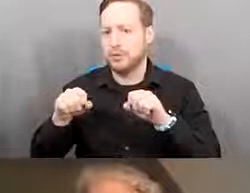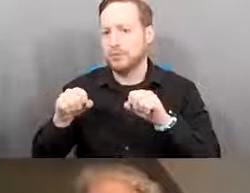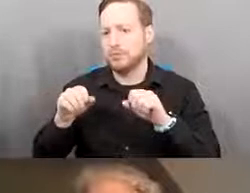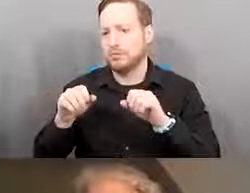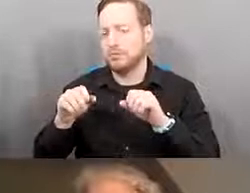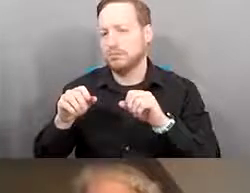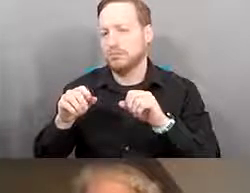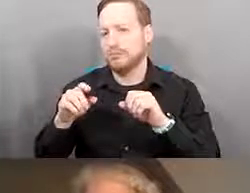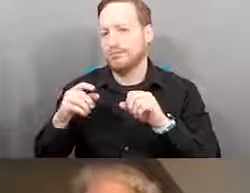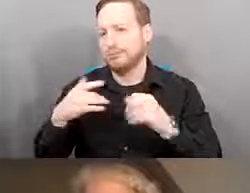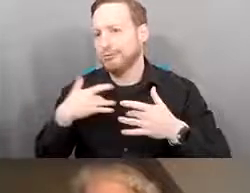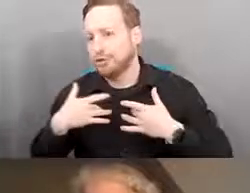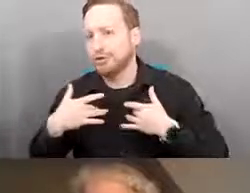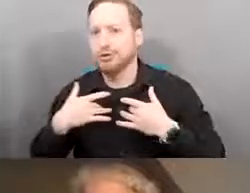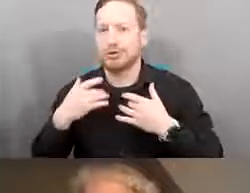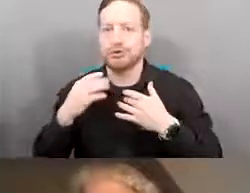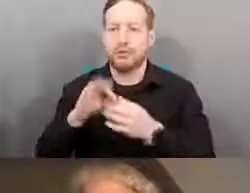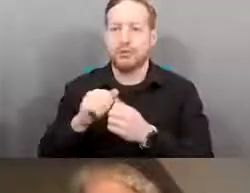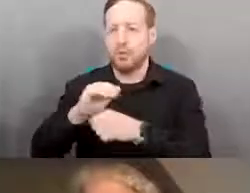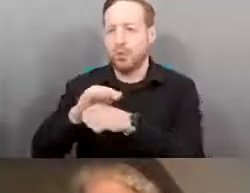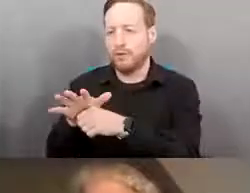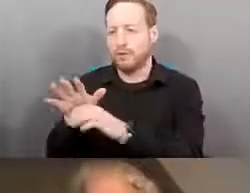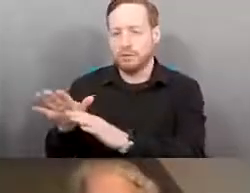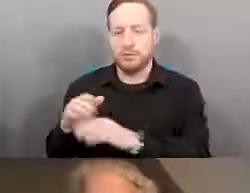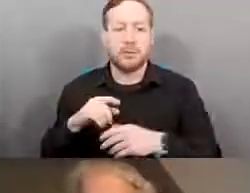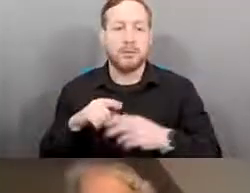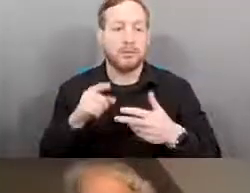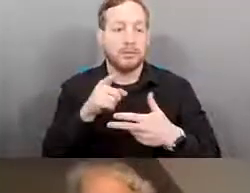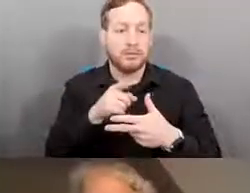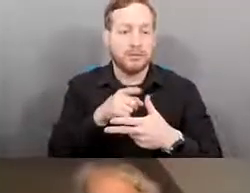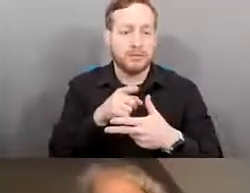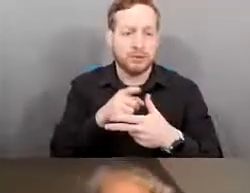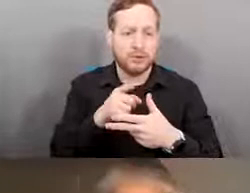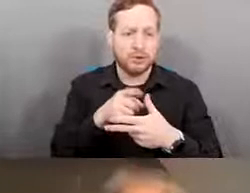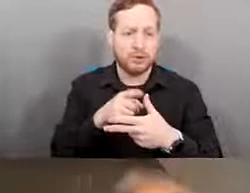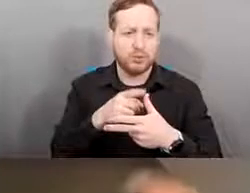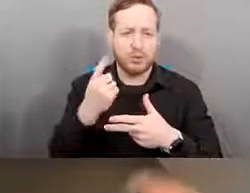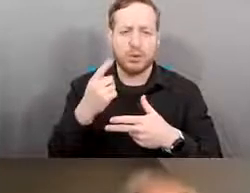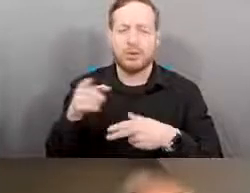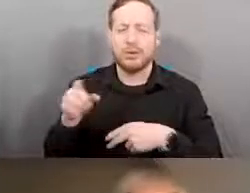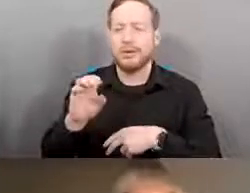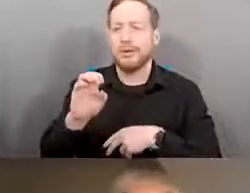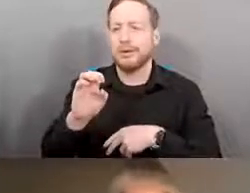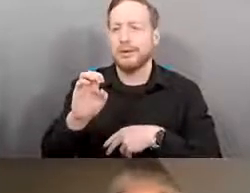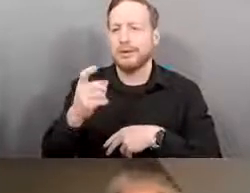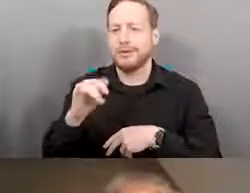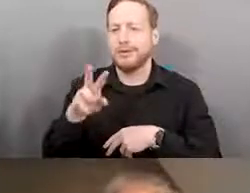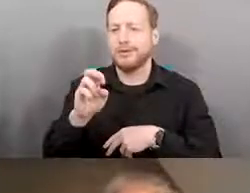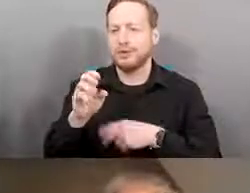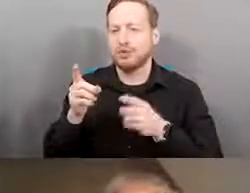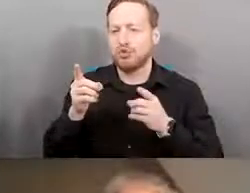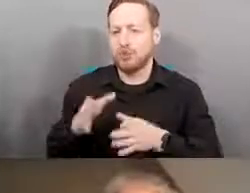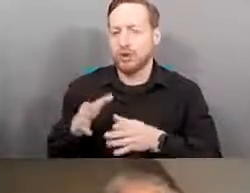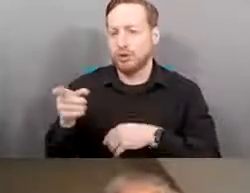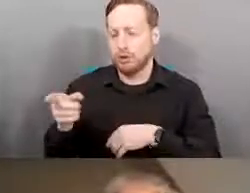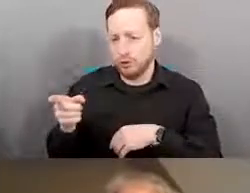actually more about potential, any concerns that might happen around COVID. The first item is, it